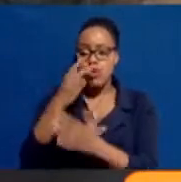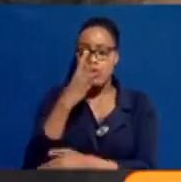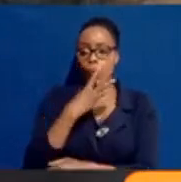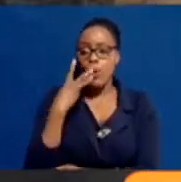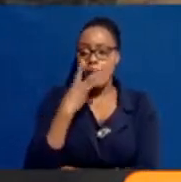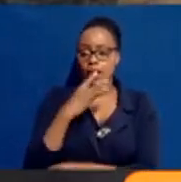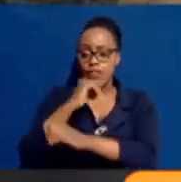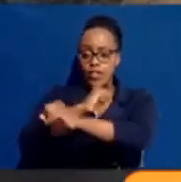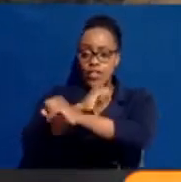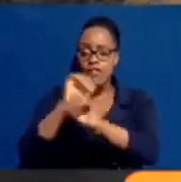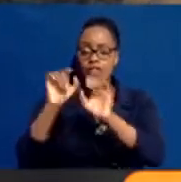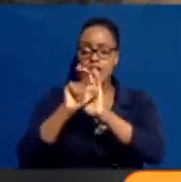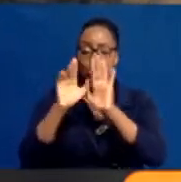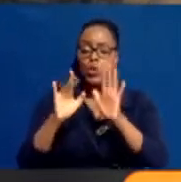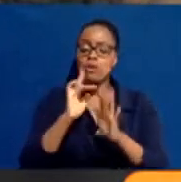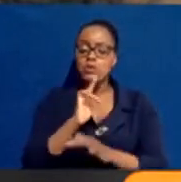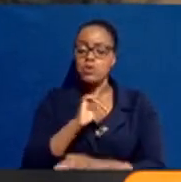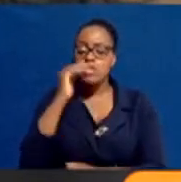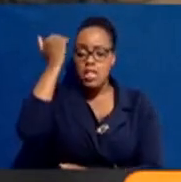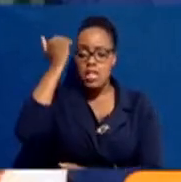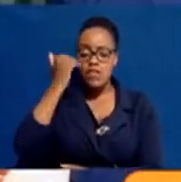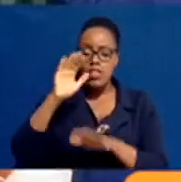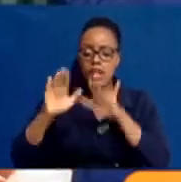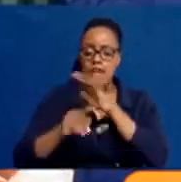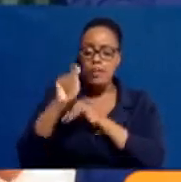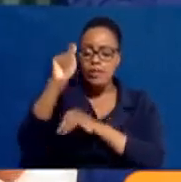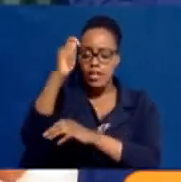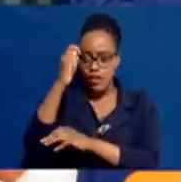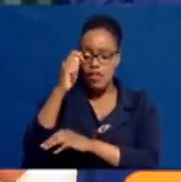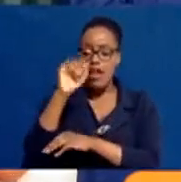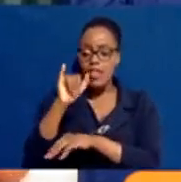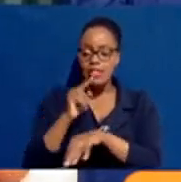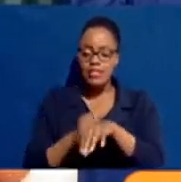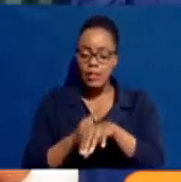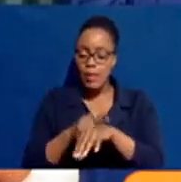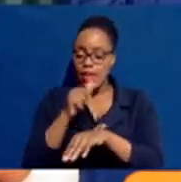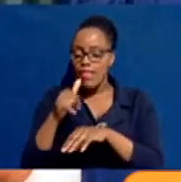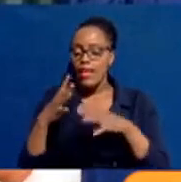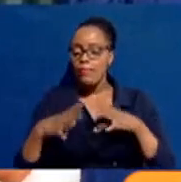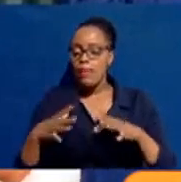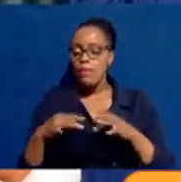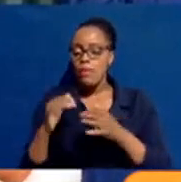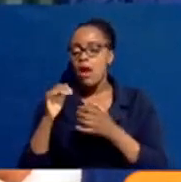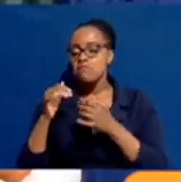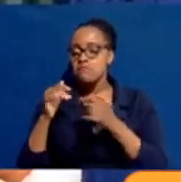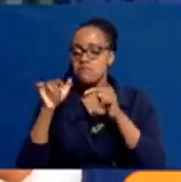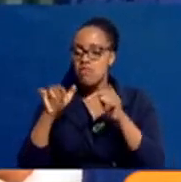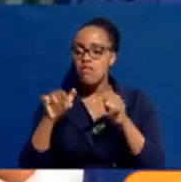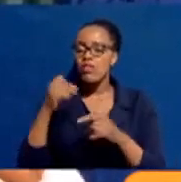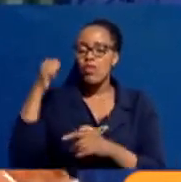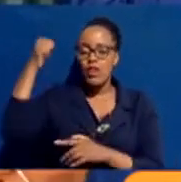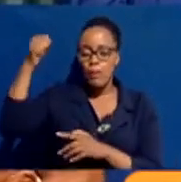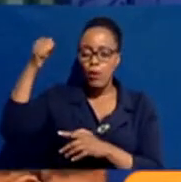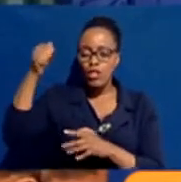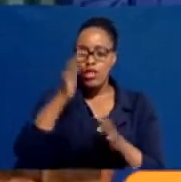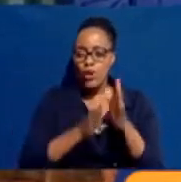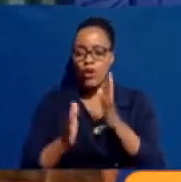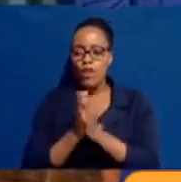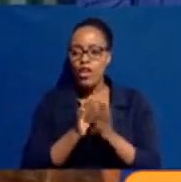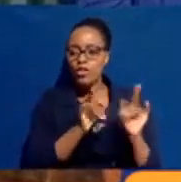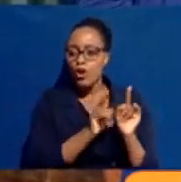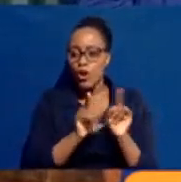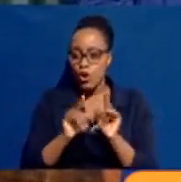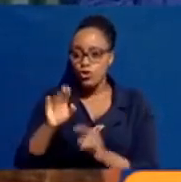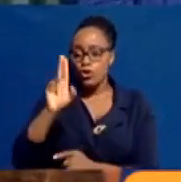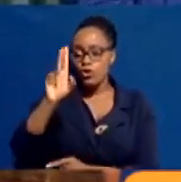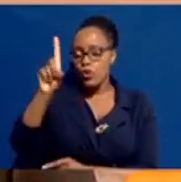defense lawyers told the court that DP Gachagua and the 10 co-accused persons had been victims of political schemes aimed at UDA